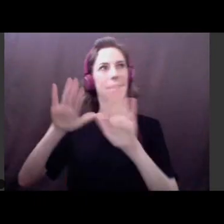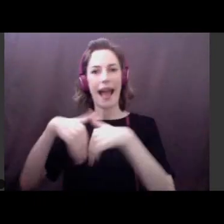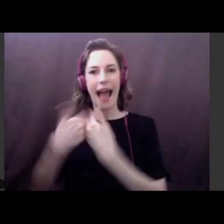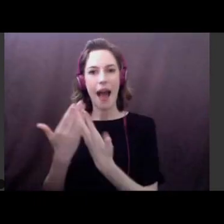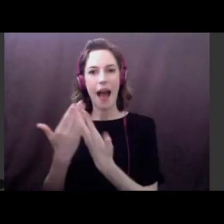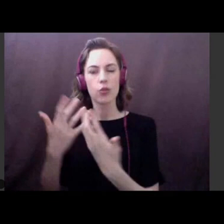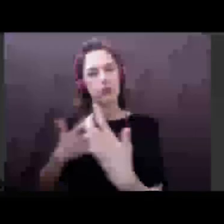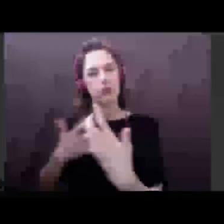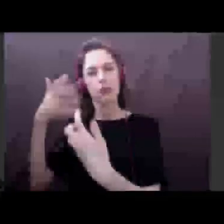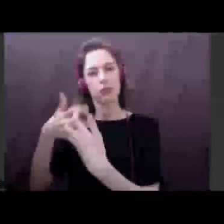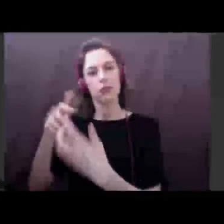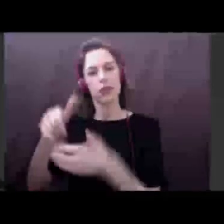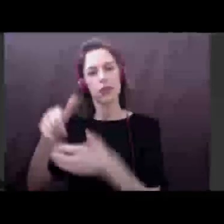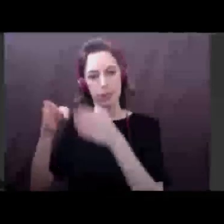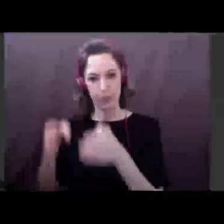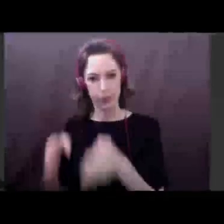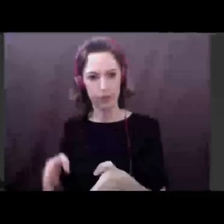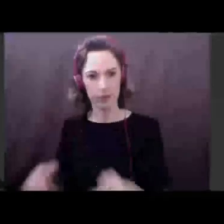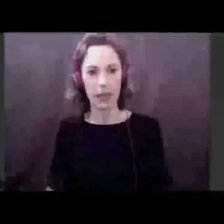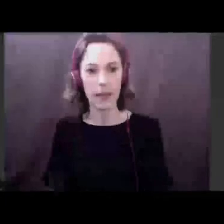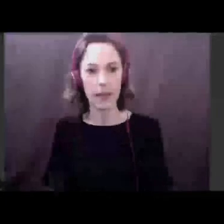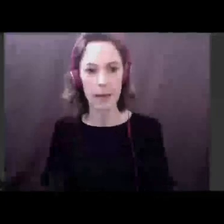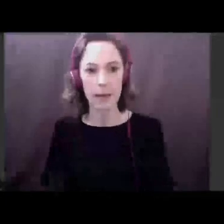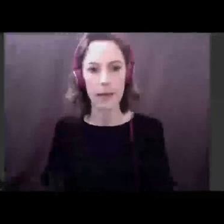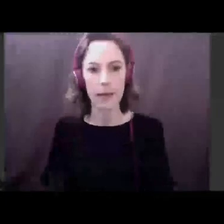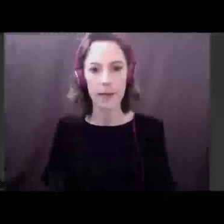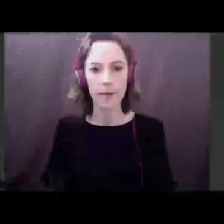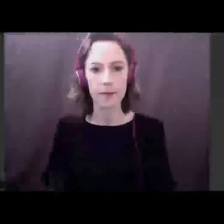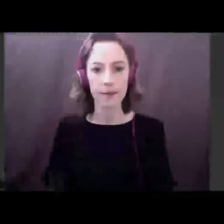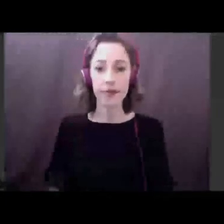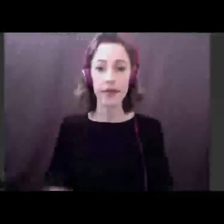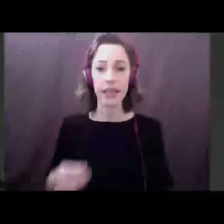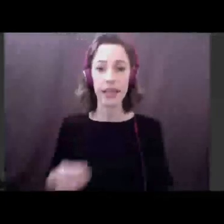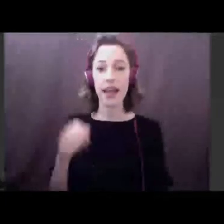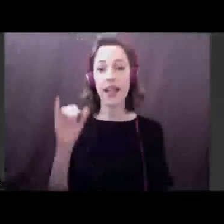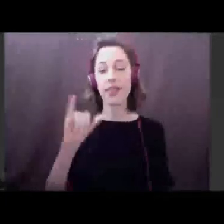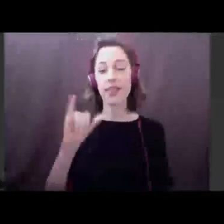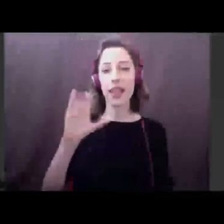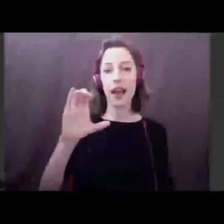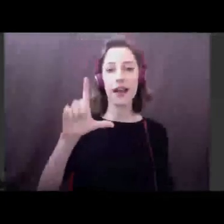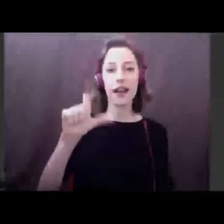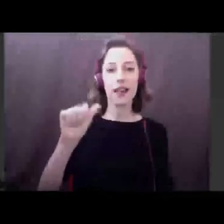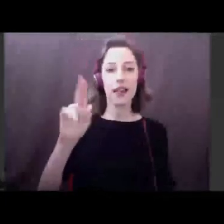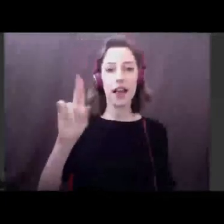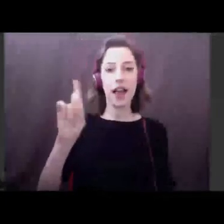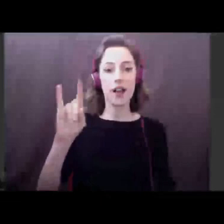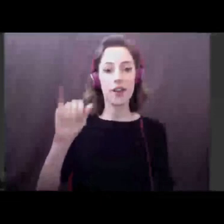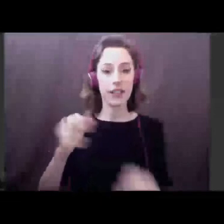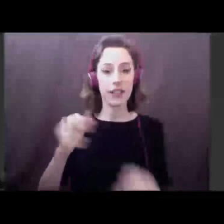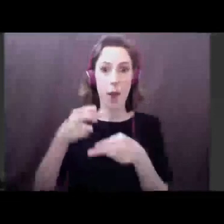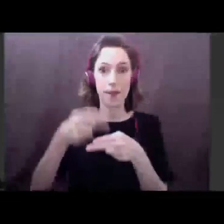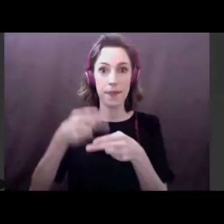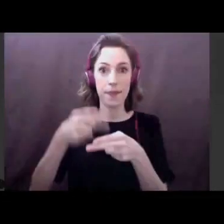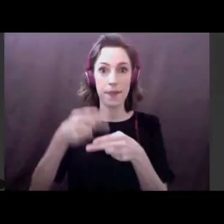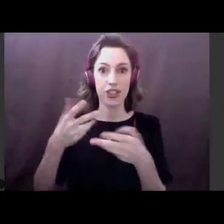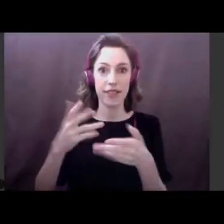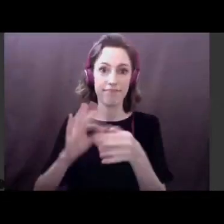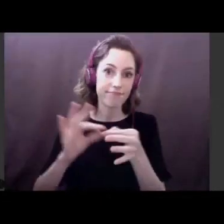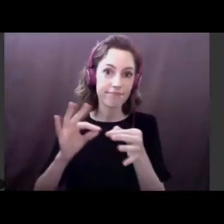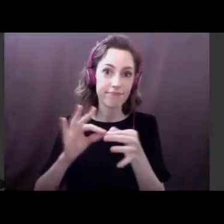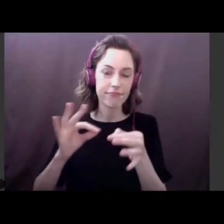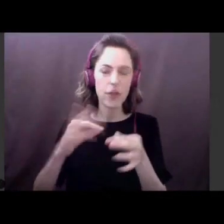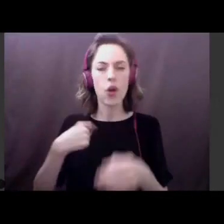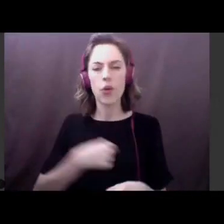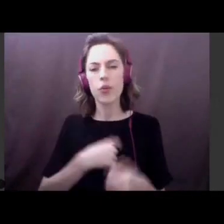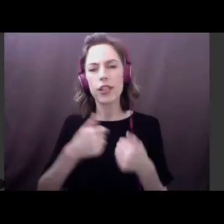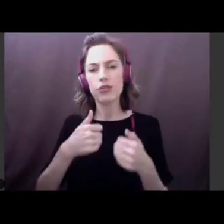is identify those people who, because of various functional limitations, are at risk of having a disability in the